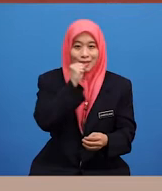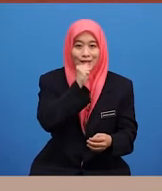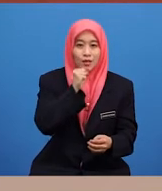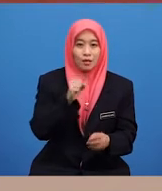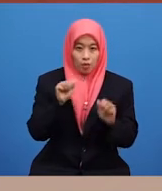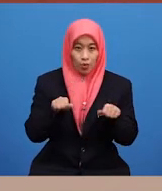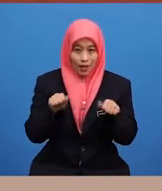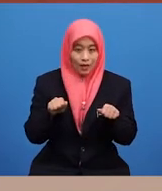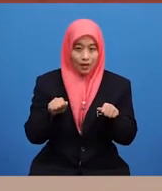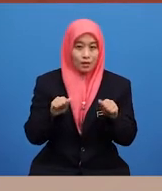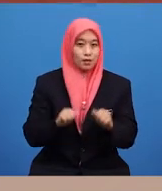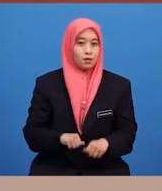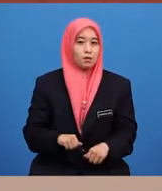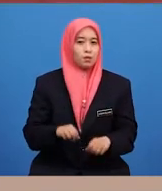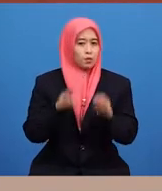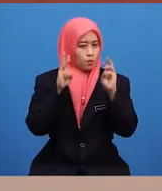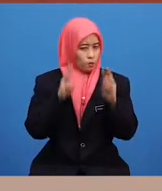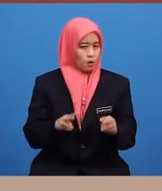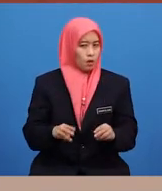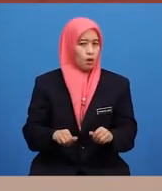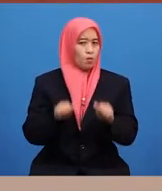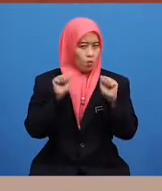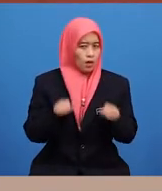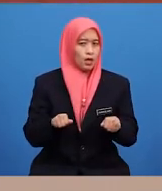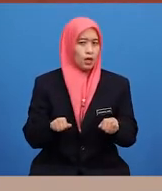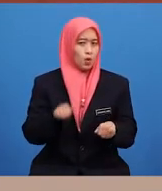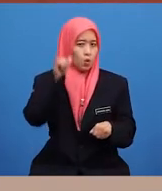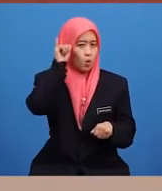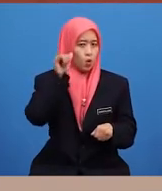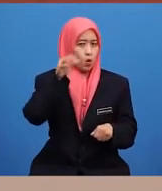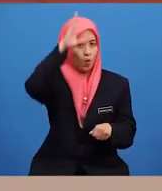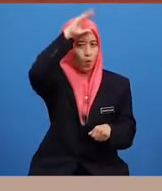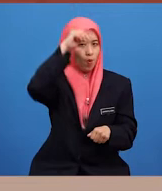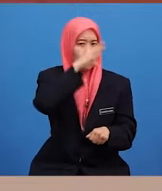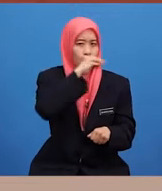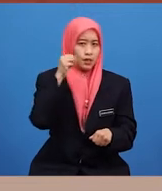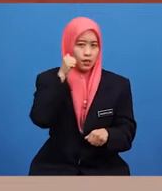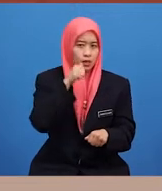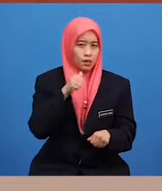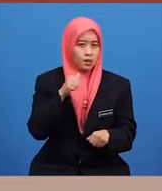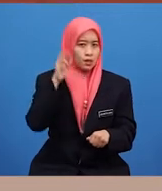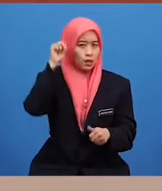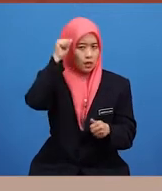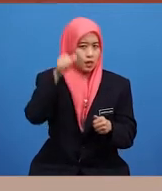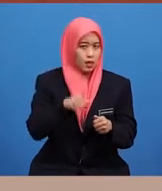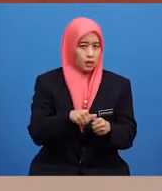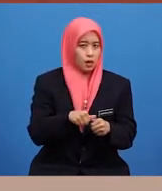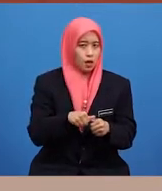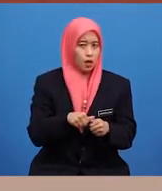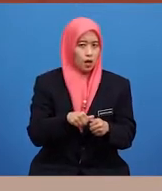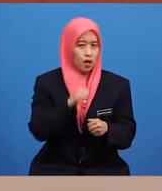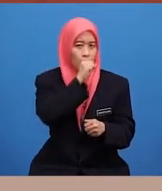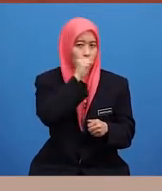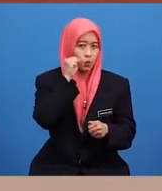course you can. Boys and girls, do you remember the chant that we did before? Now, let's chant